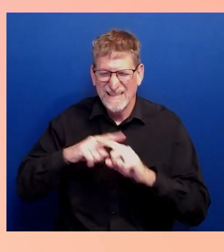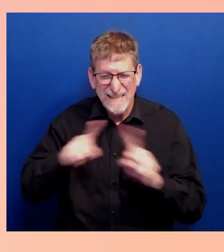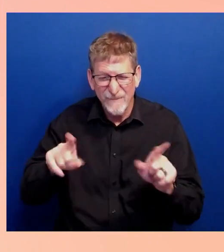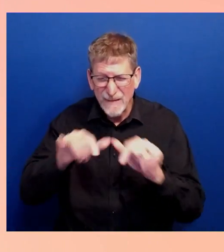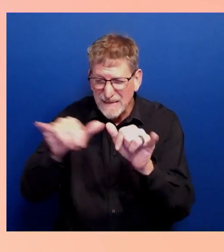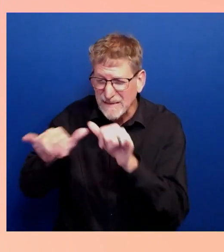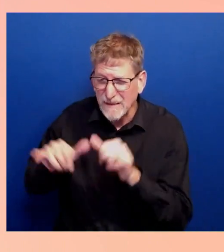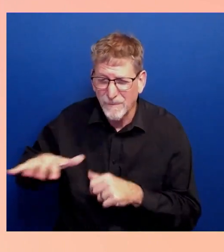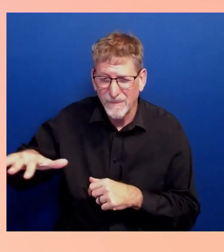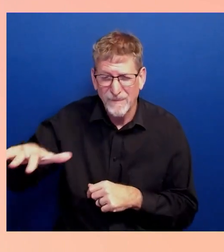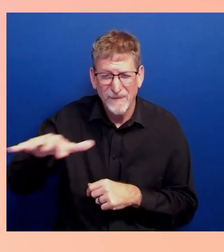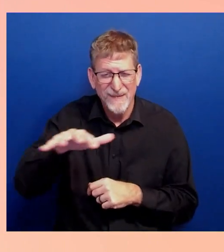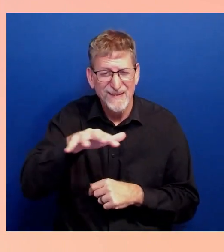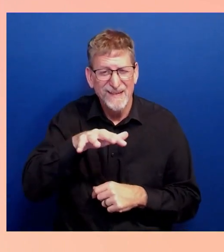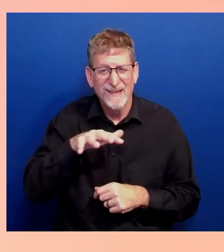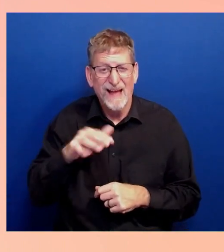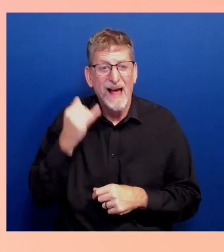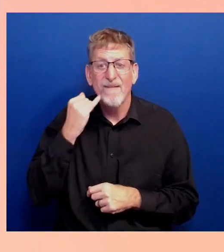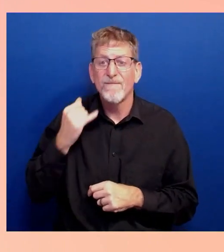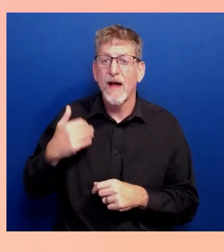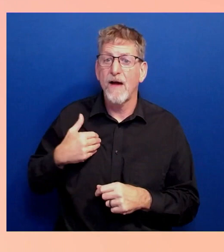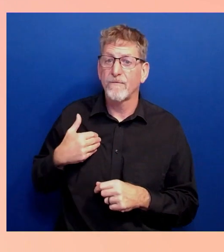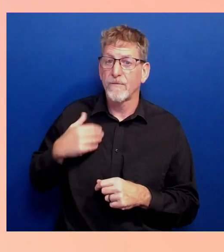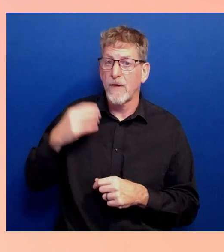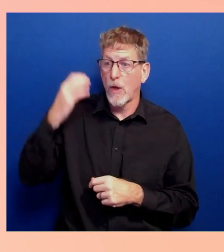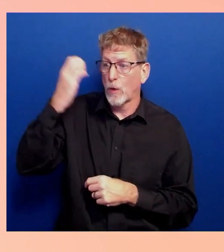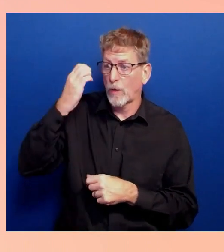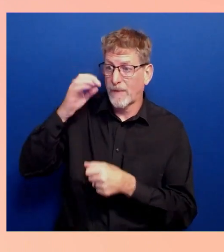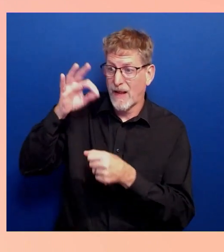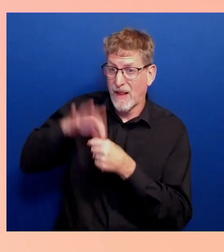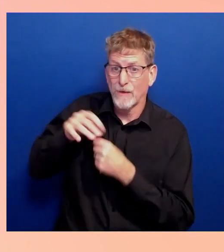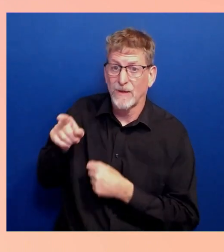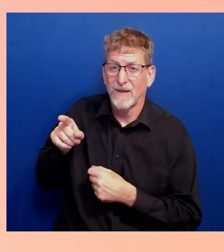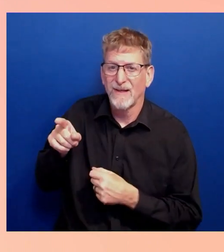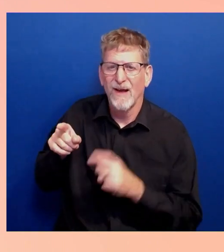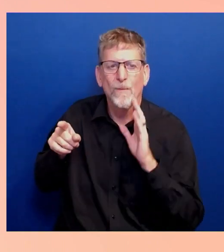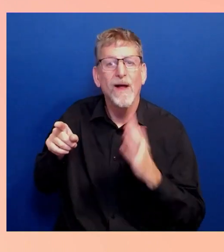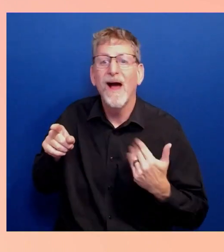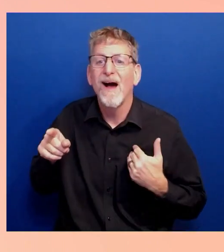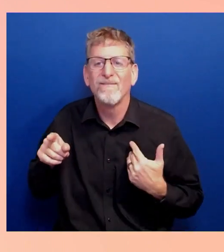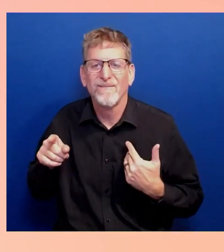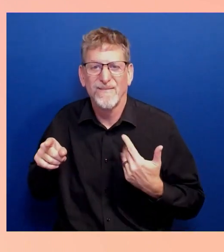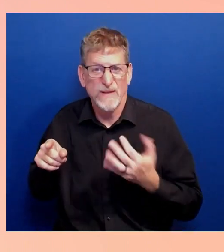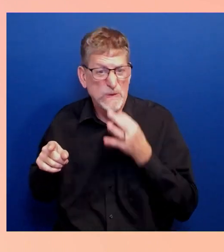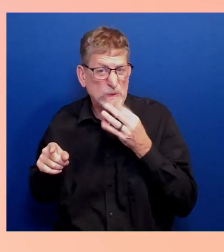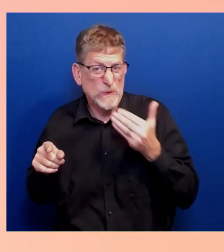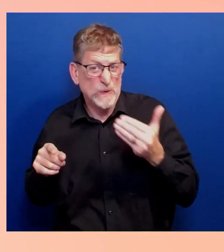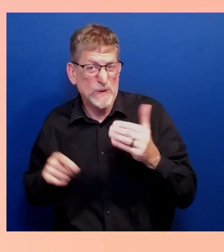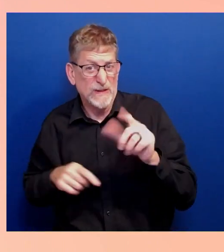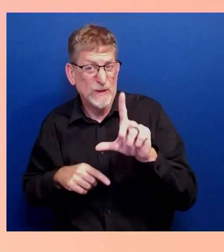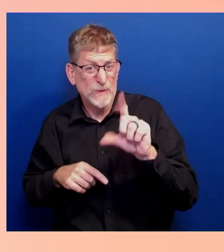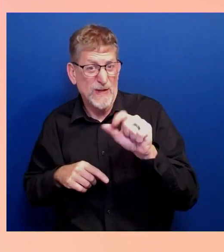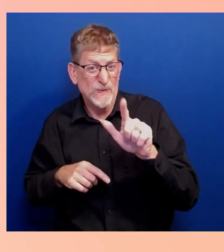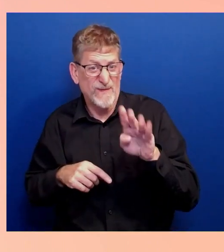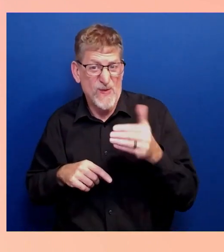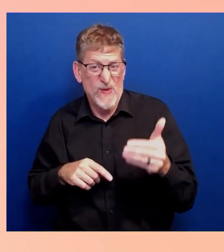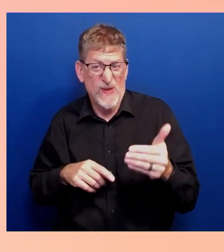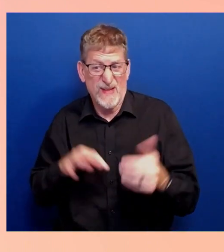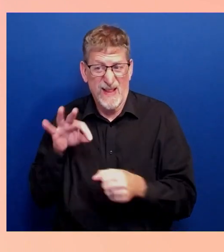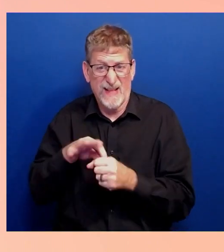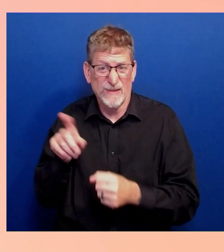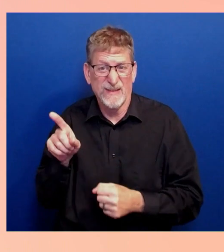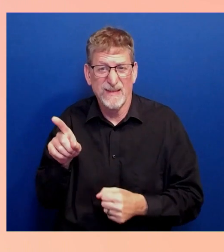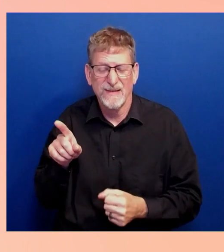European elections, and we will have them soon in 2024. And I would like to go a step further and